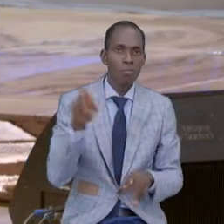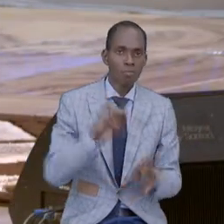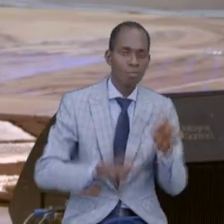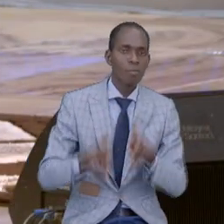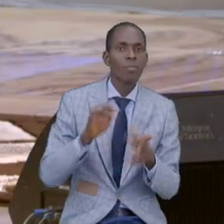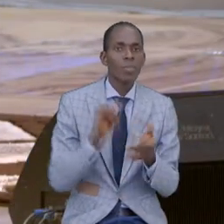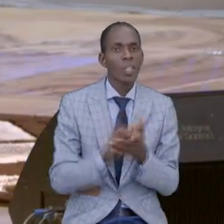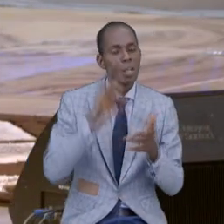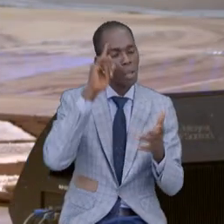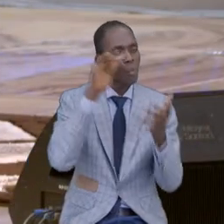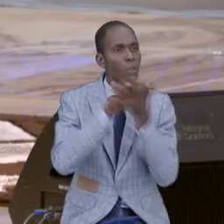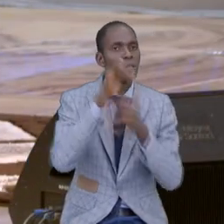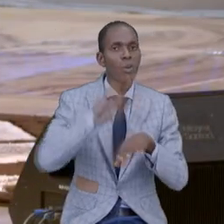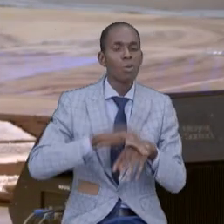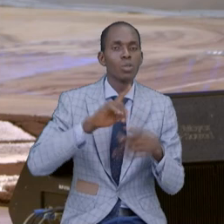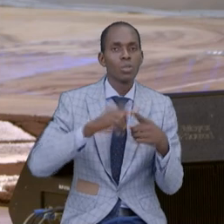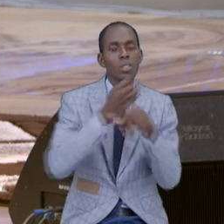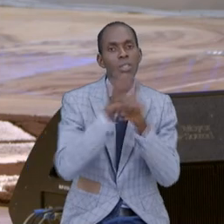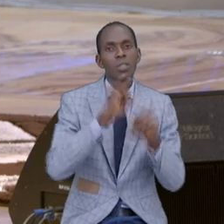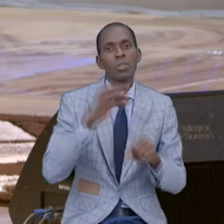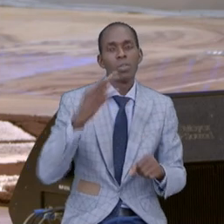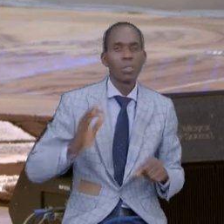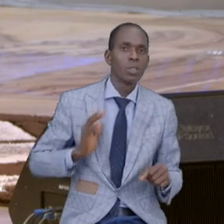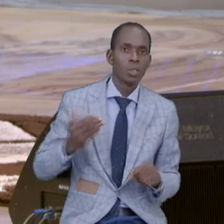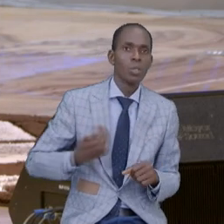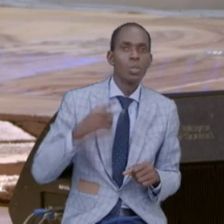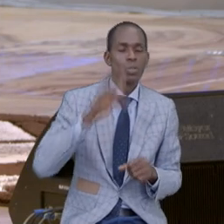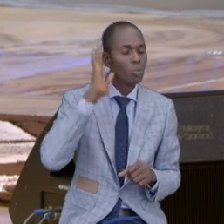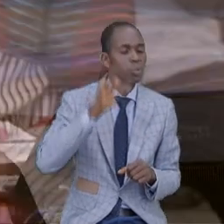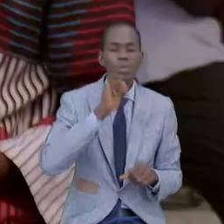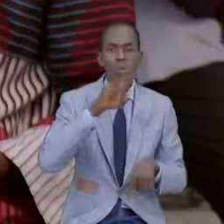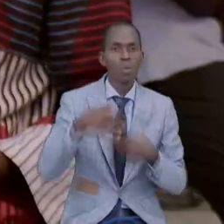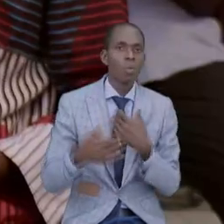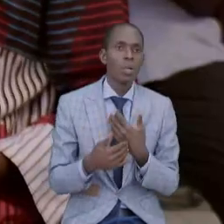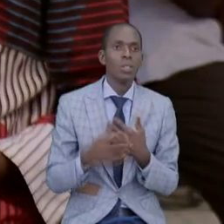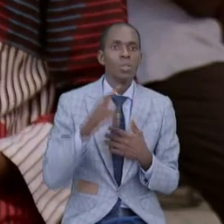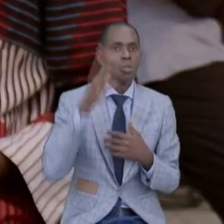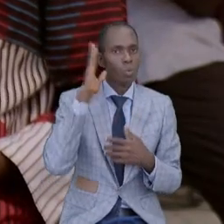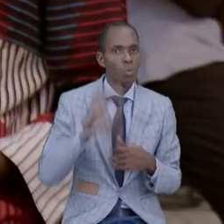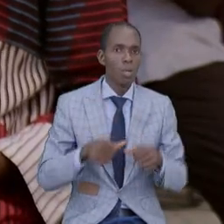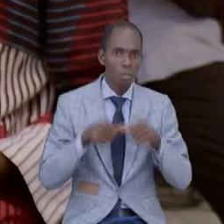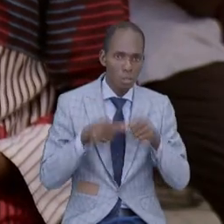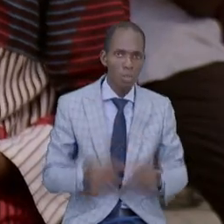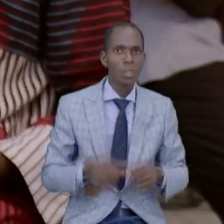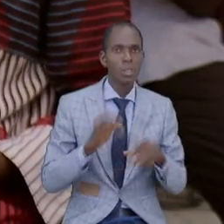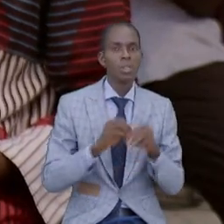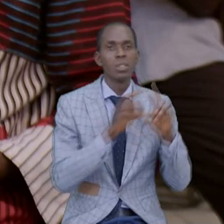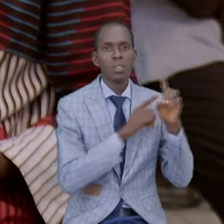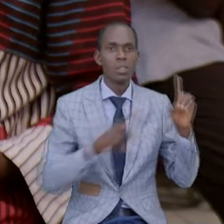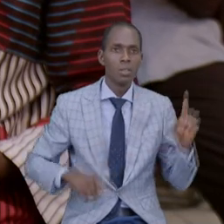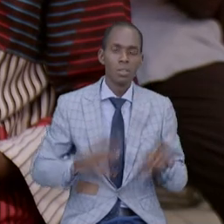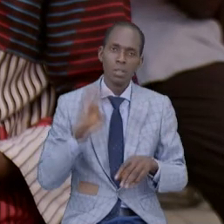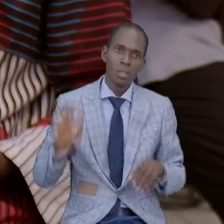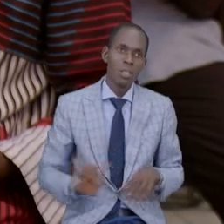the saving of the soul. You will not turn back. You will abide in the Lord ever,